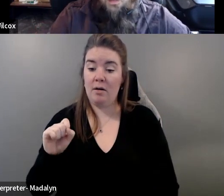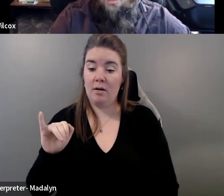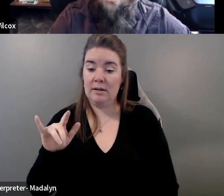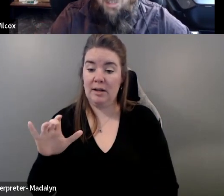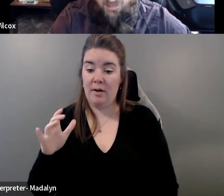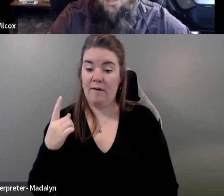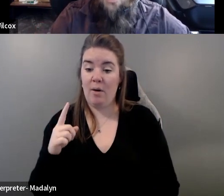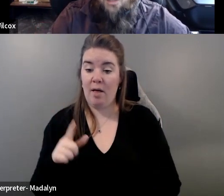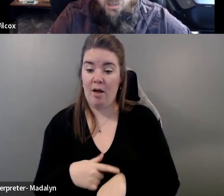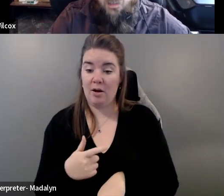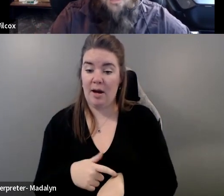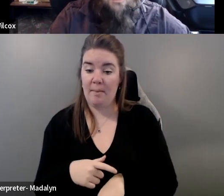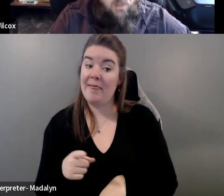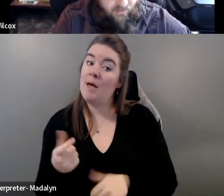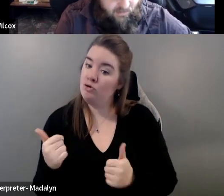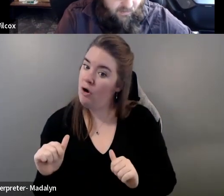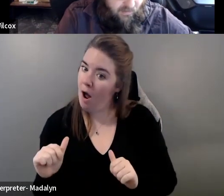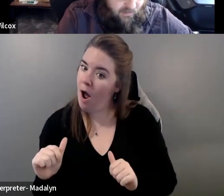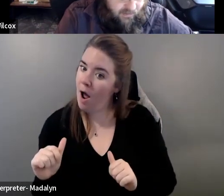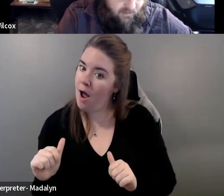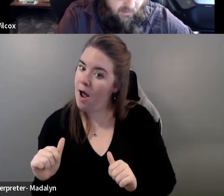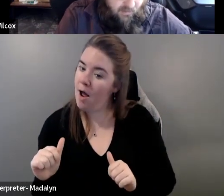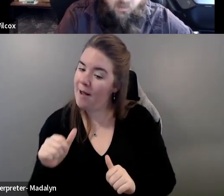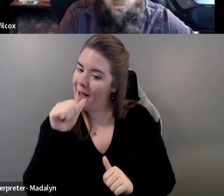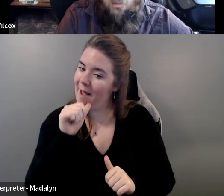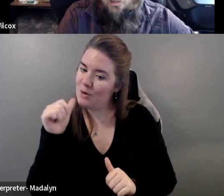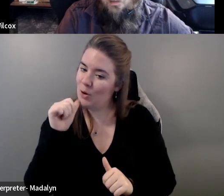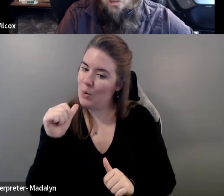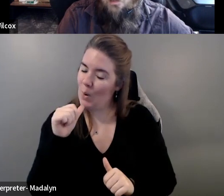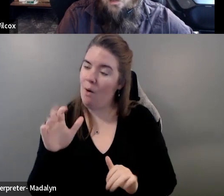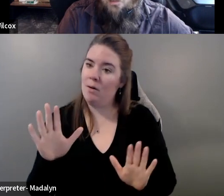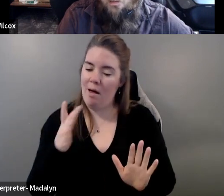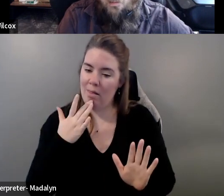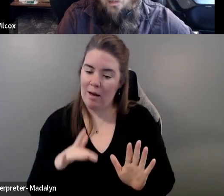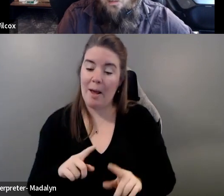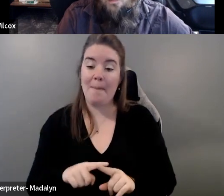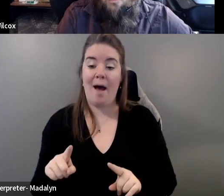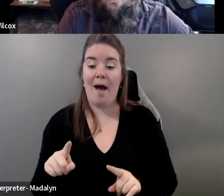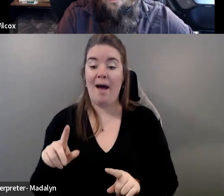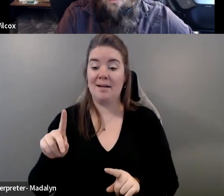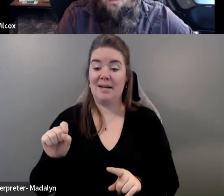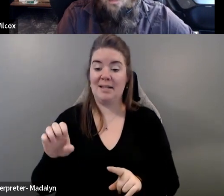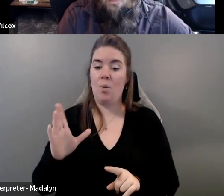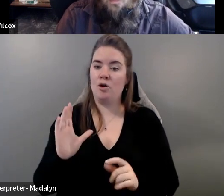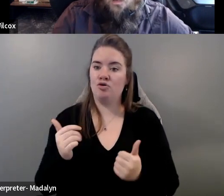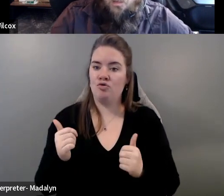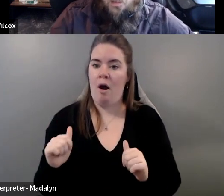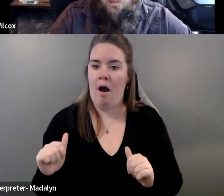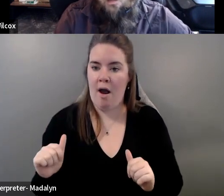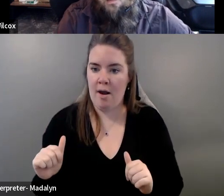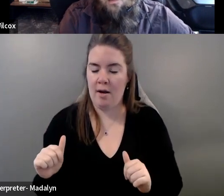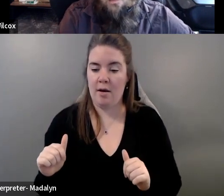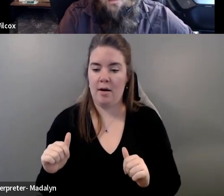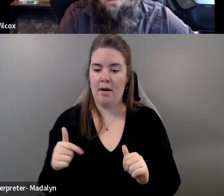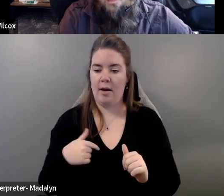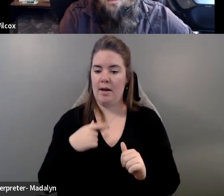try in some places. Arizona's not one of them. We've been fortunate, but they will try. And I just want to say that's a